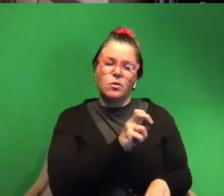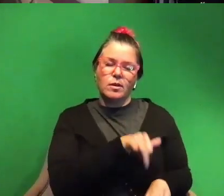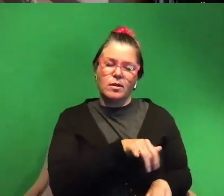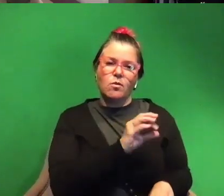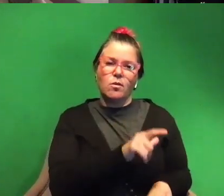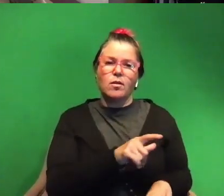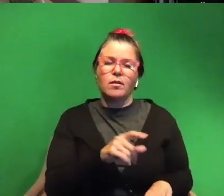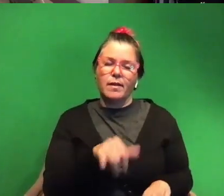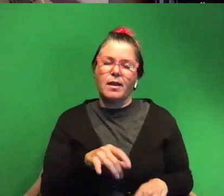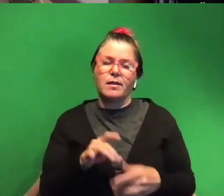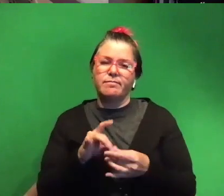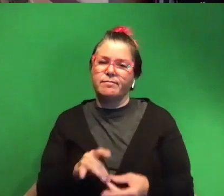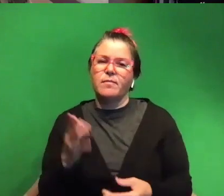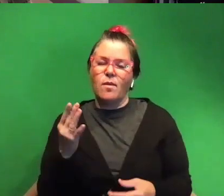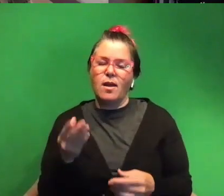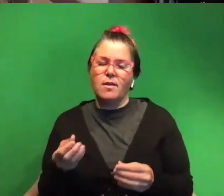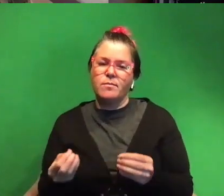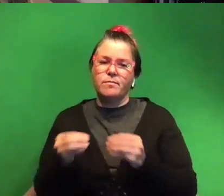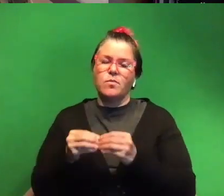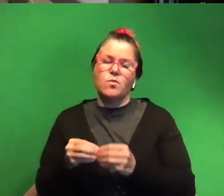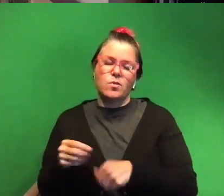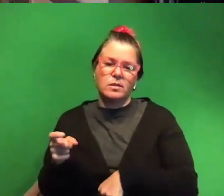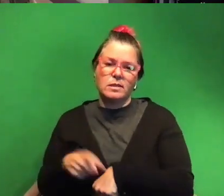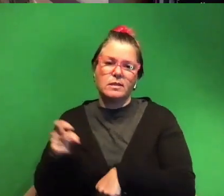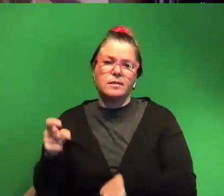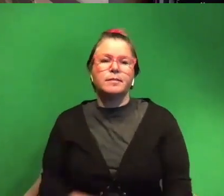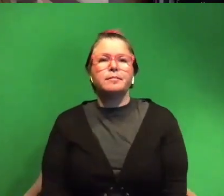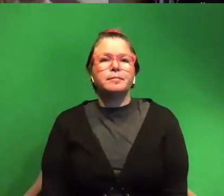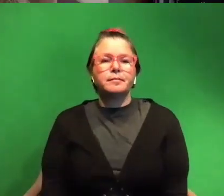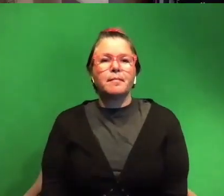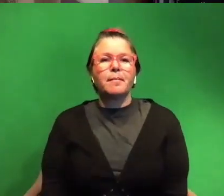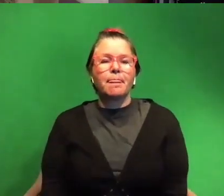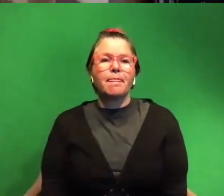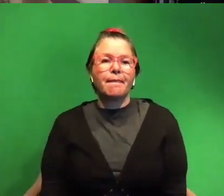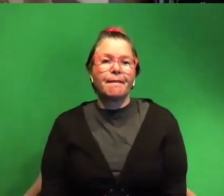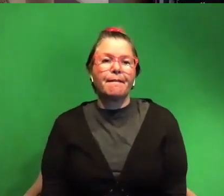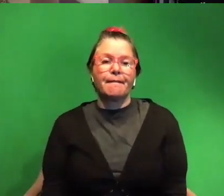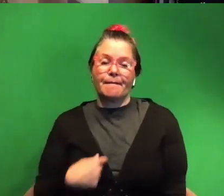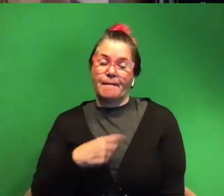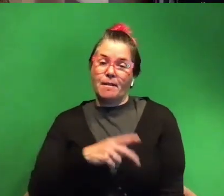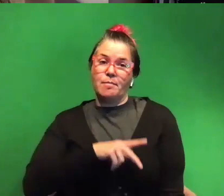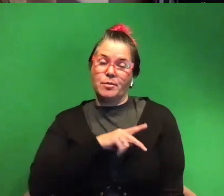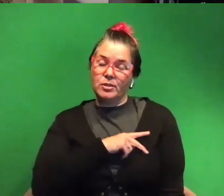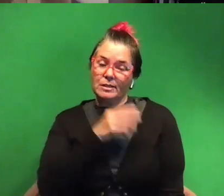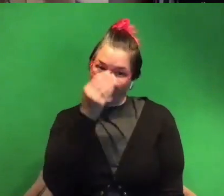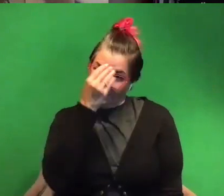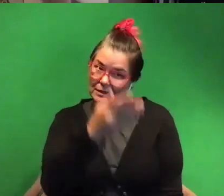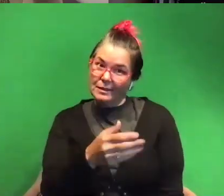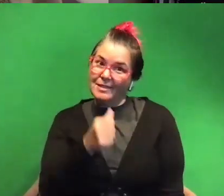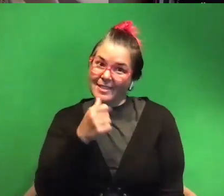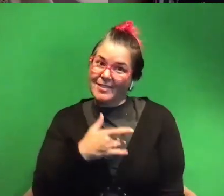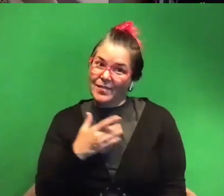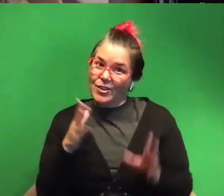little bit to do with why they're a little more stingy. But yeah, so I personally can tell you that it does not feel